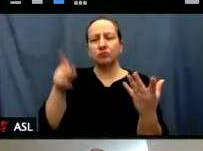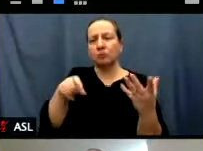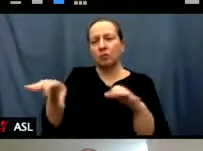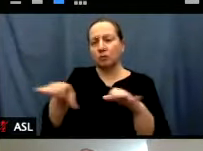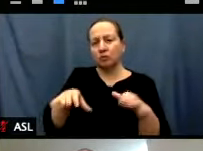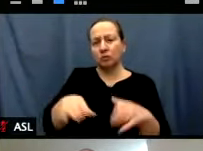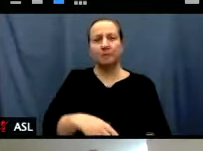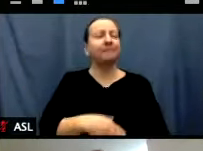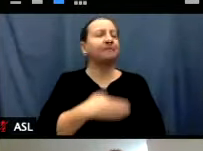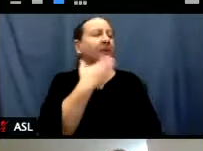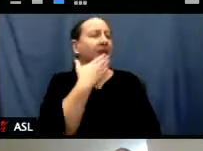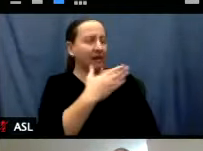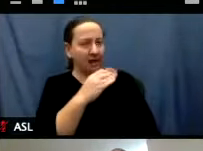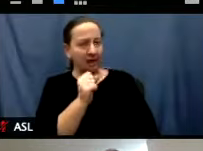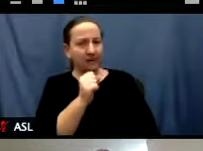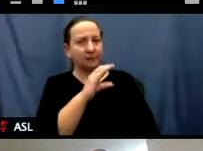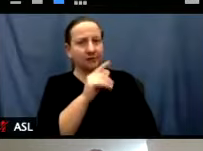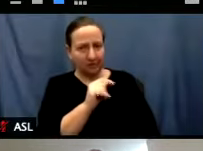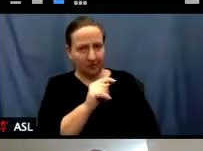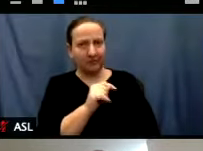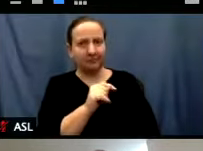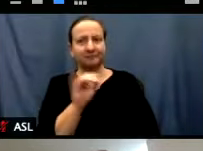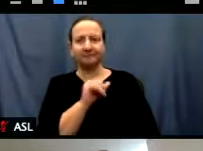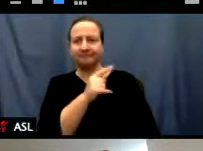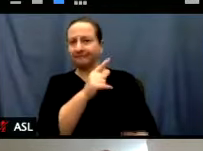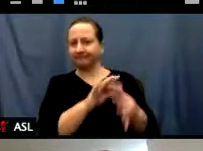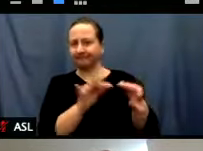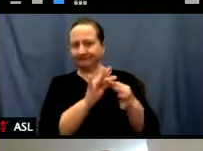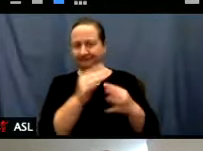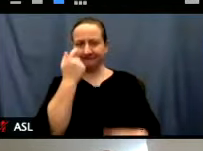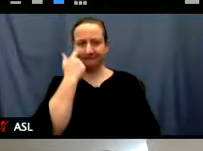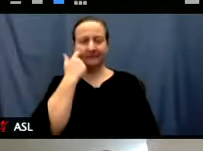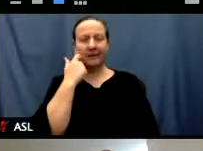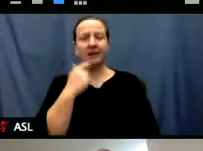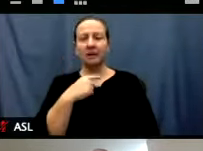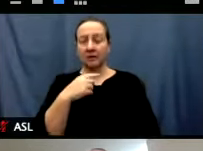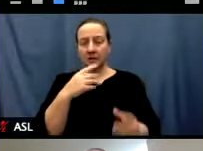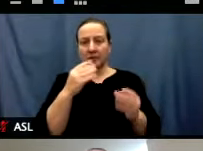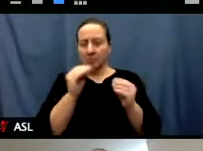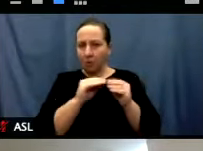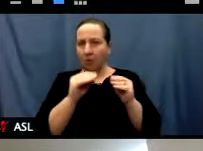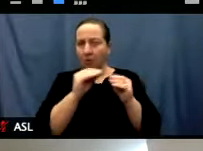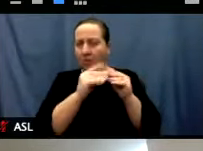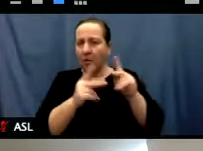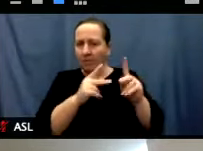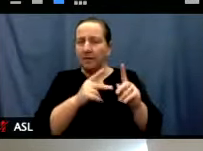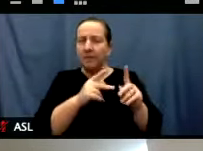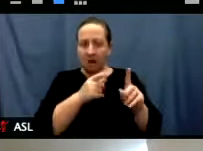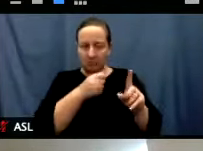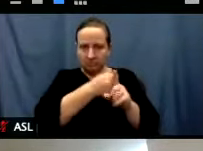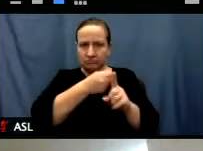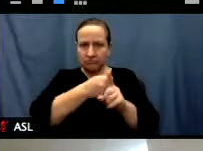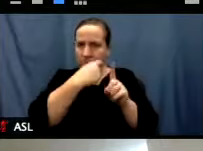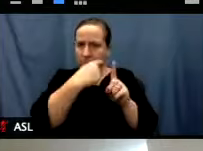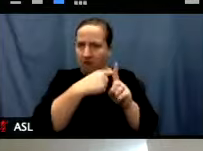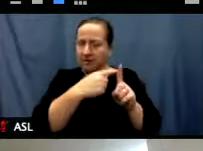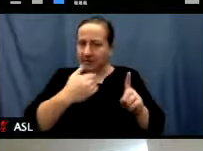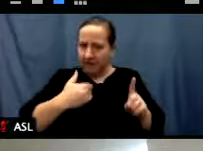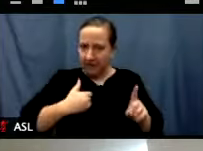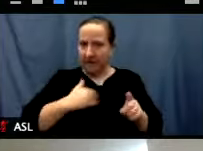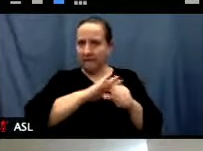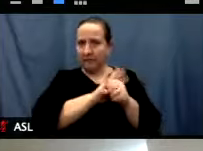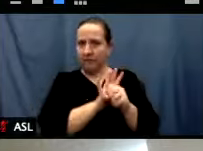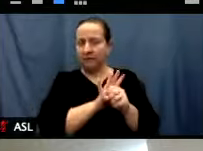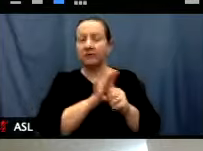Thanks, Scott. As my colleague said, positive cases continue to rise in Colorado. So it's ever